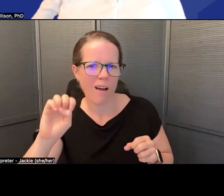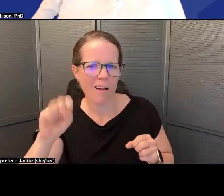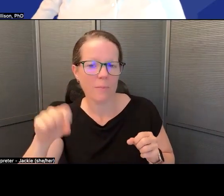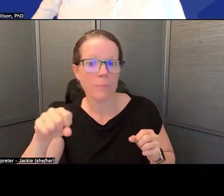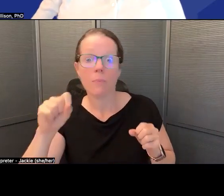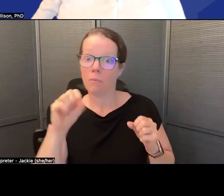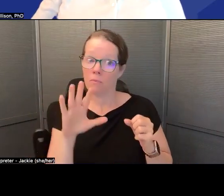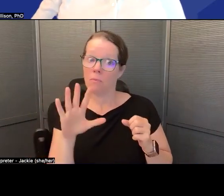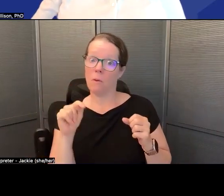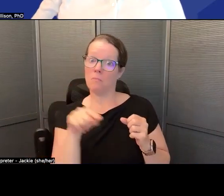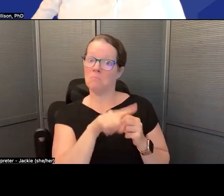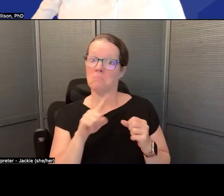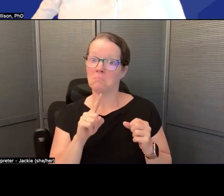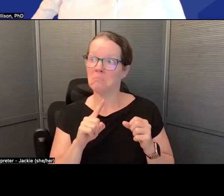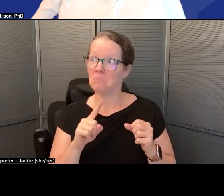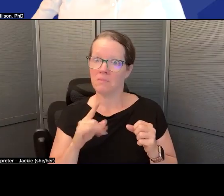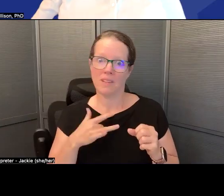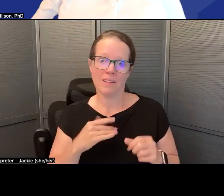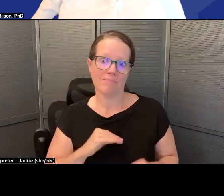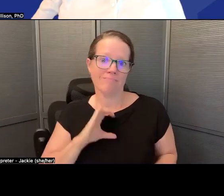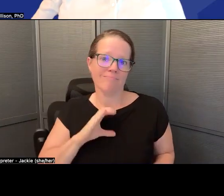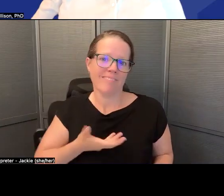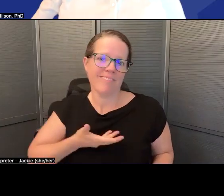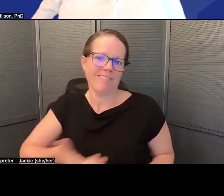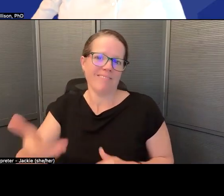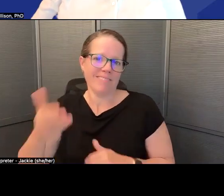planning. Next slide.